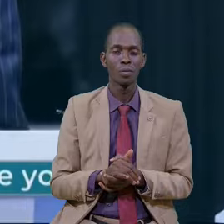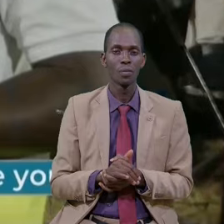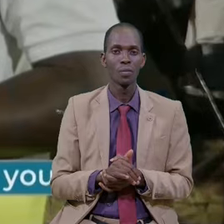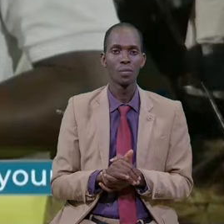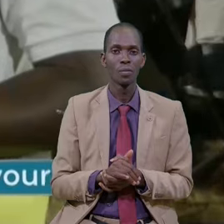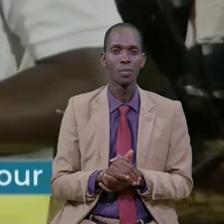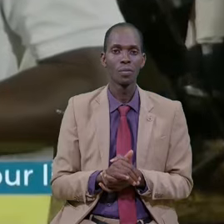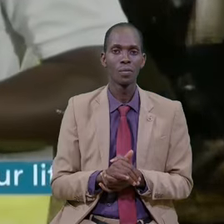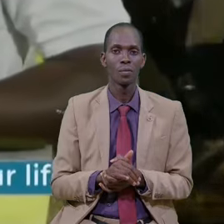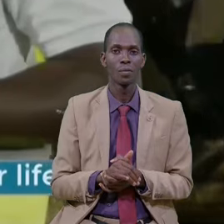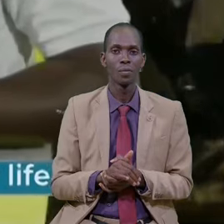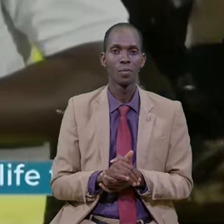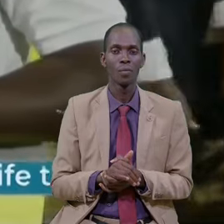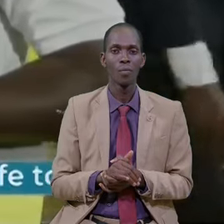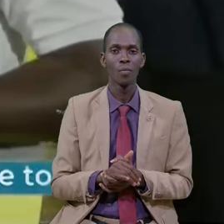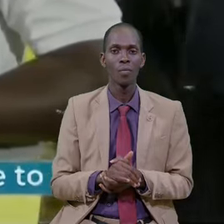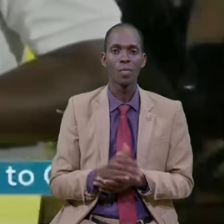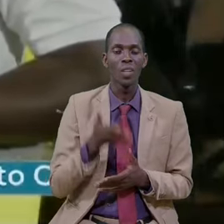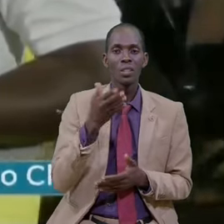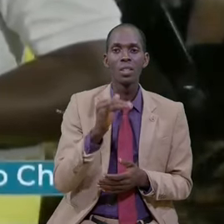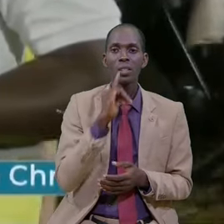evening there is a